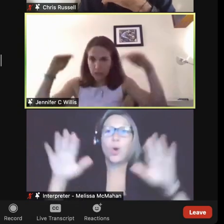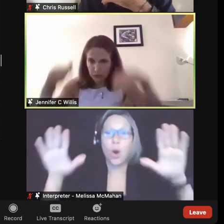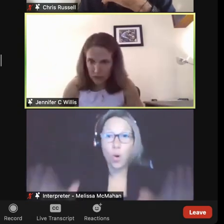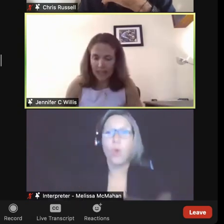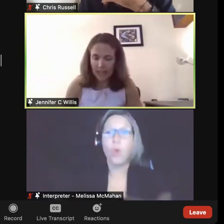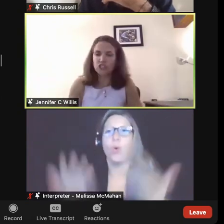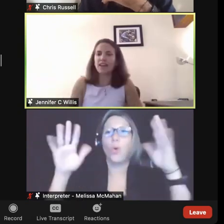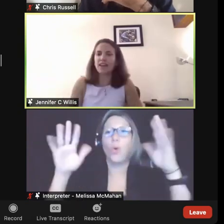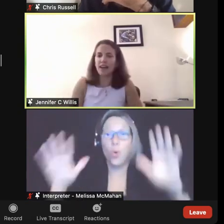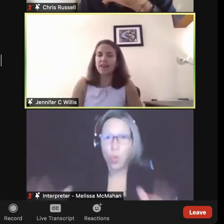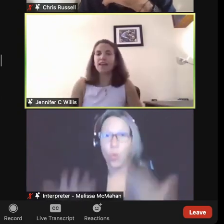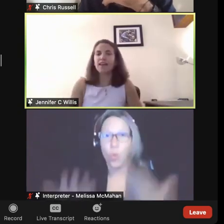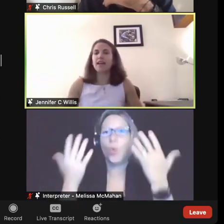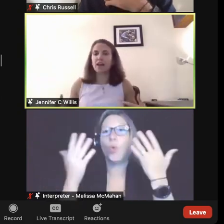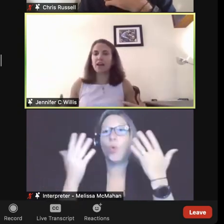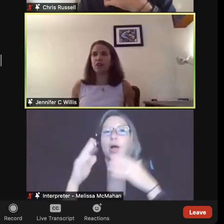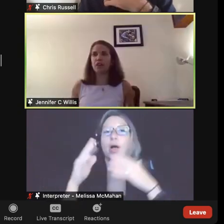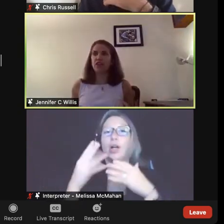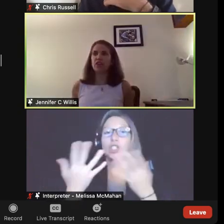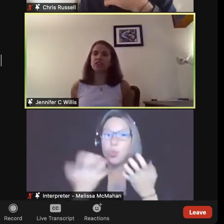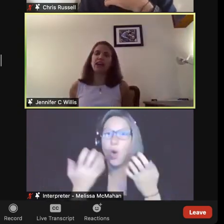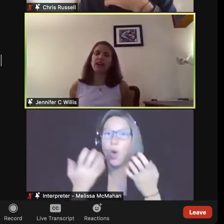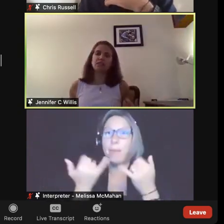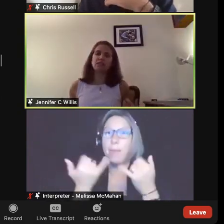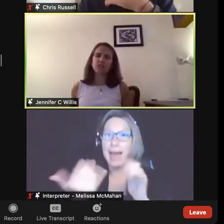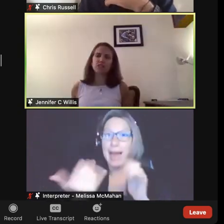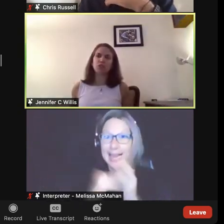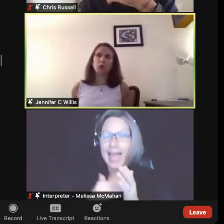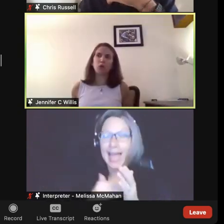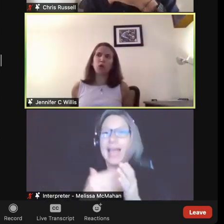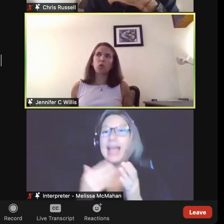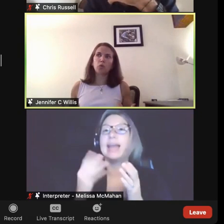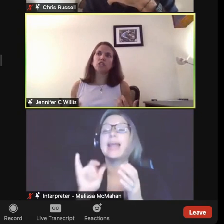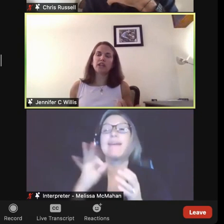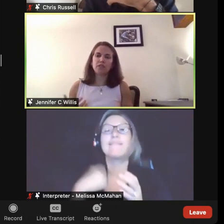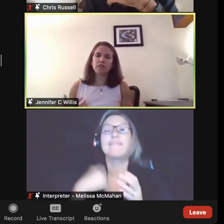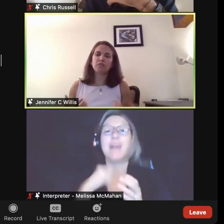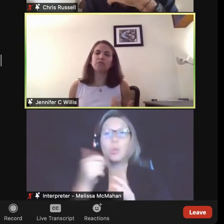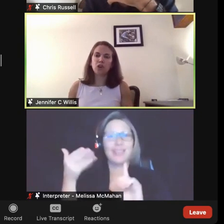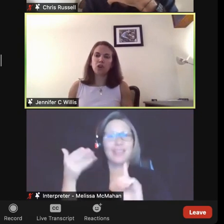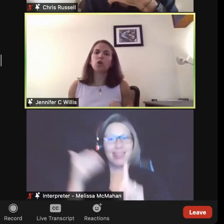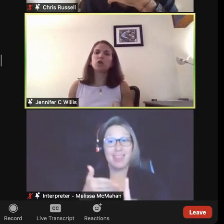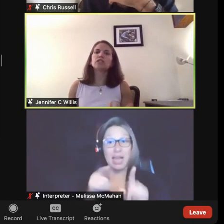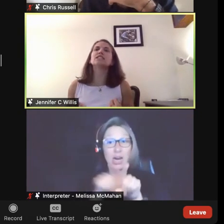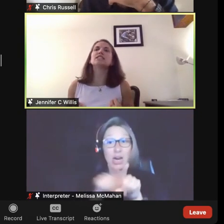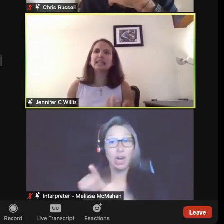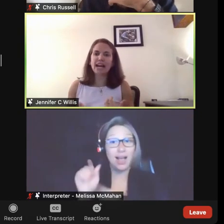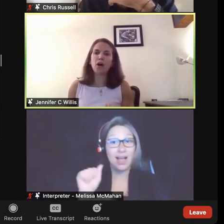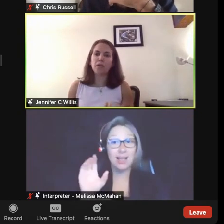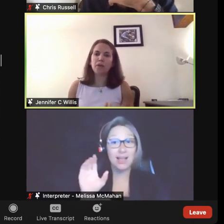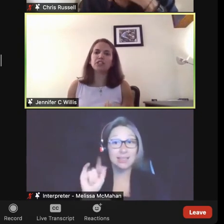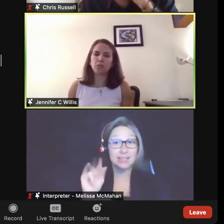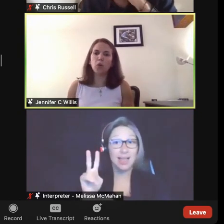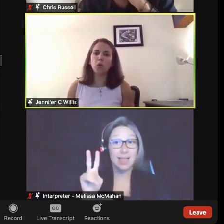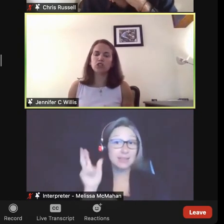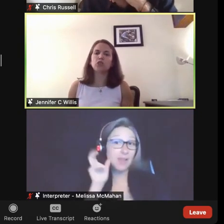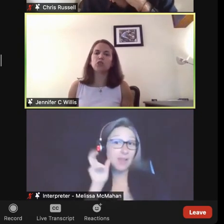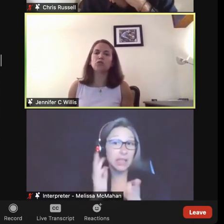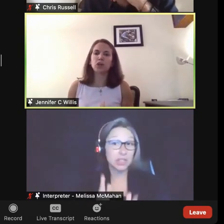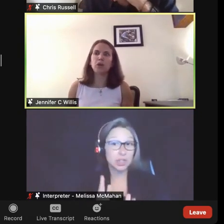and say, I want you to do this action again. If I was not there as the active listener though, would she have seeked out